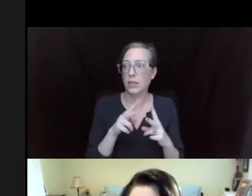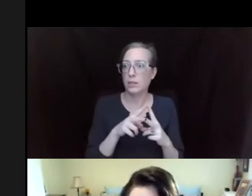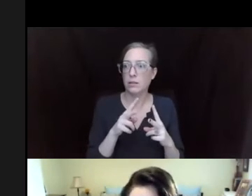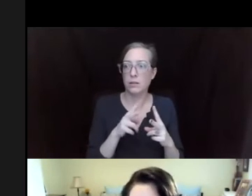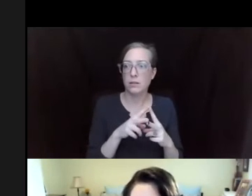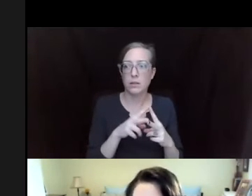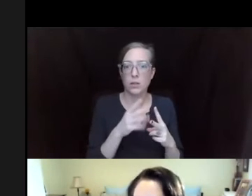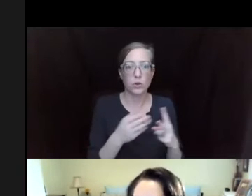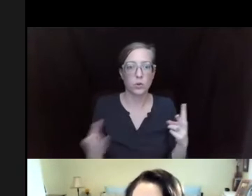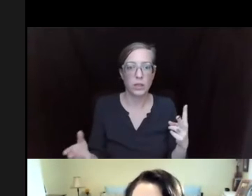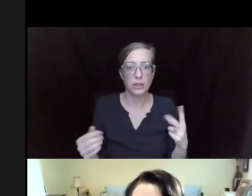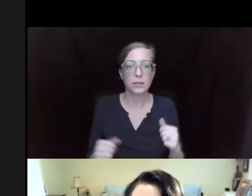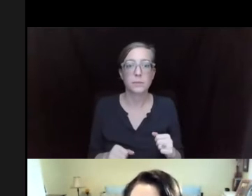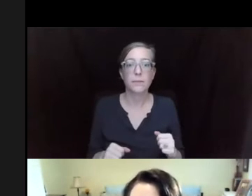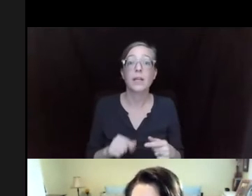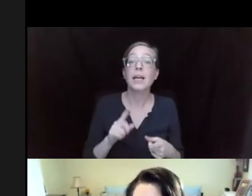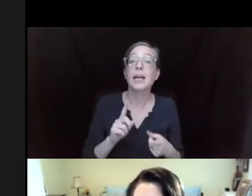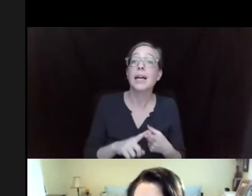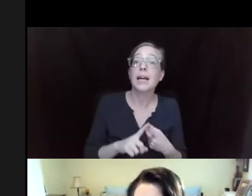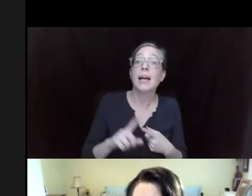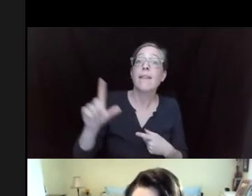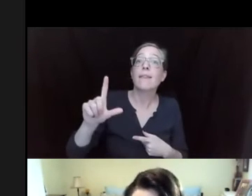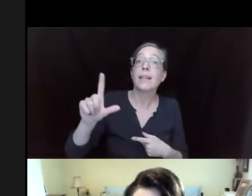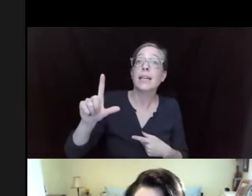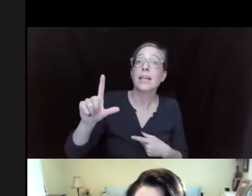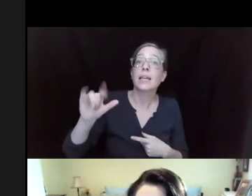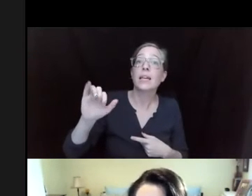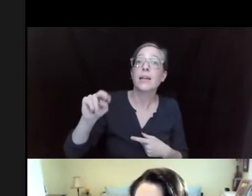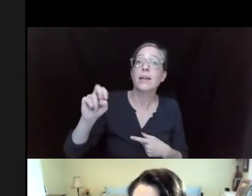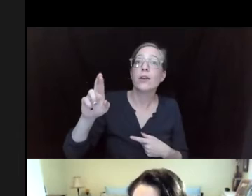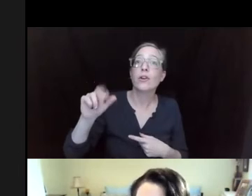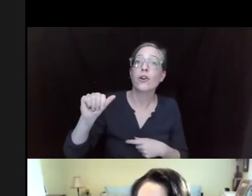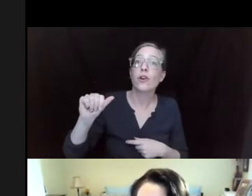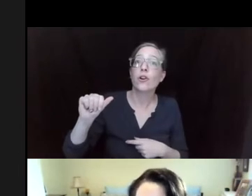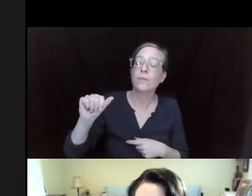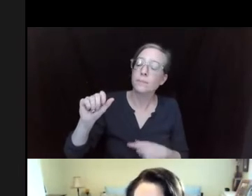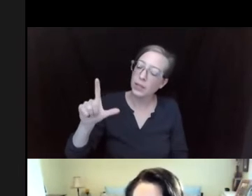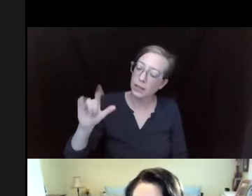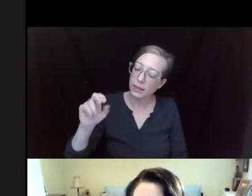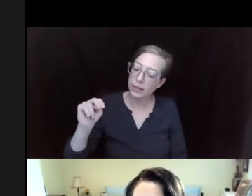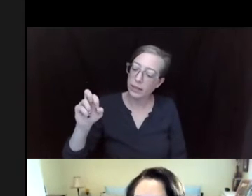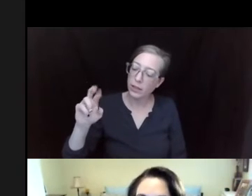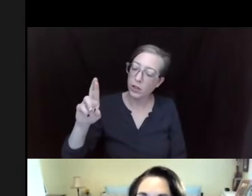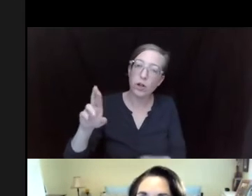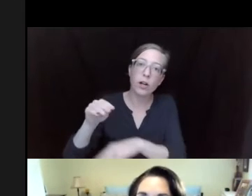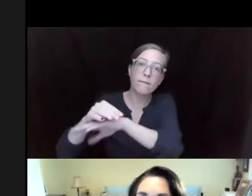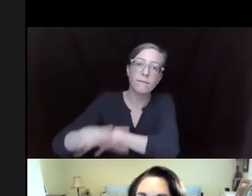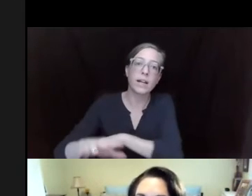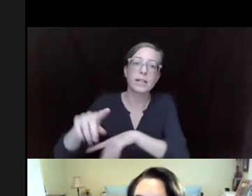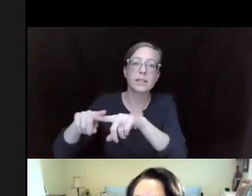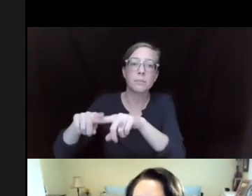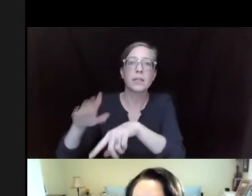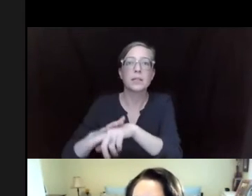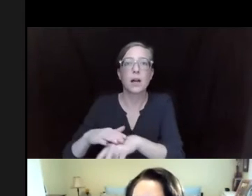Linear effects depend on the charges that are on the particle. For example, the polystyrene particle that I showed you in my video, they